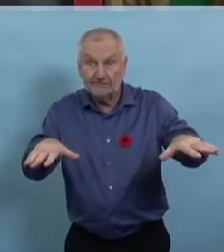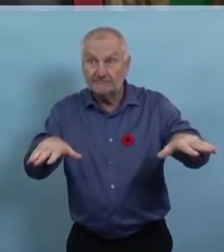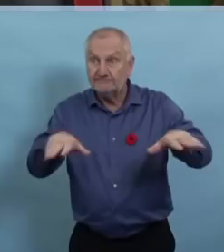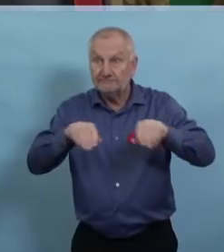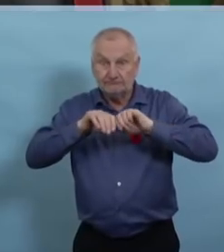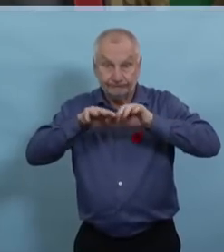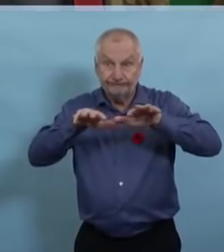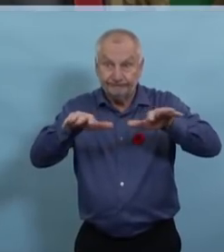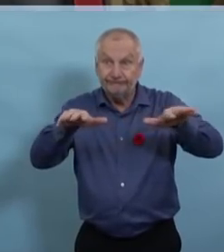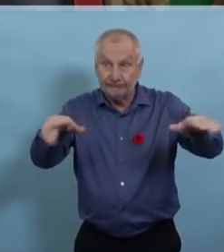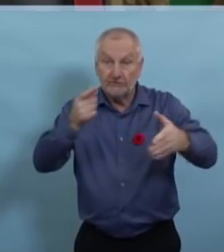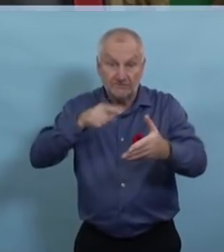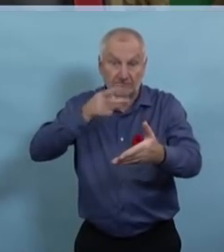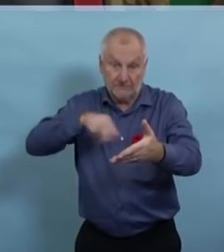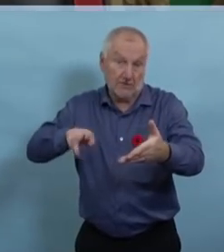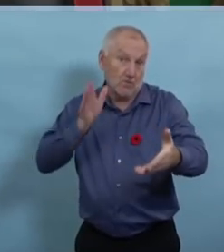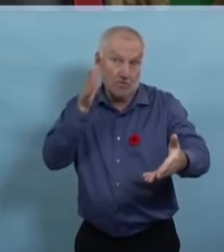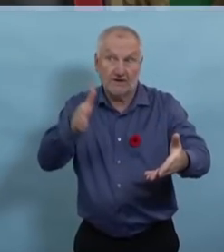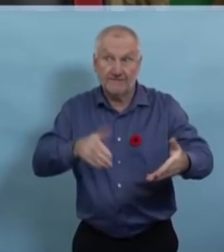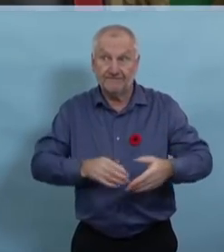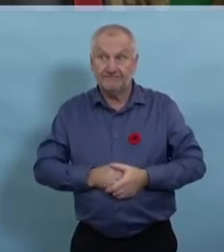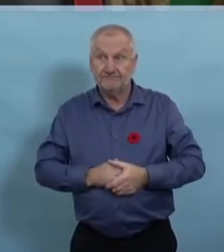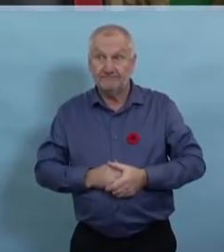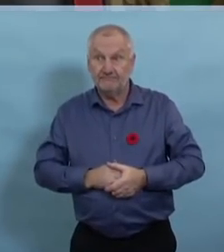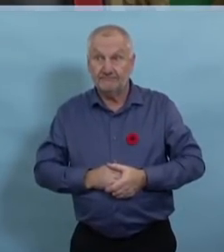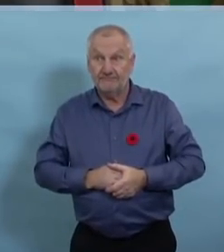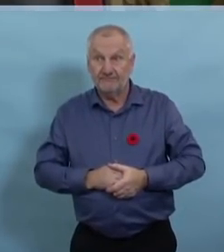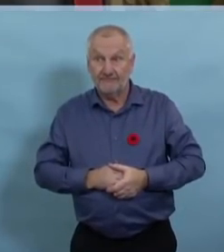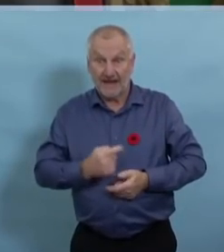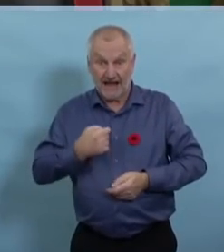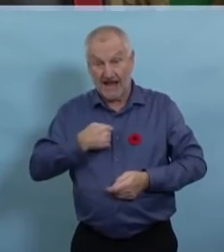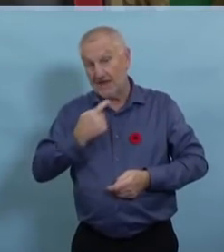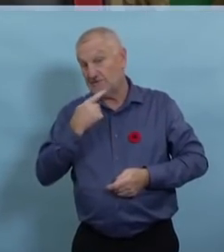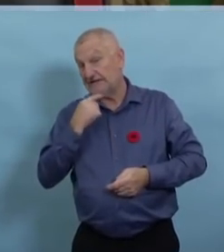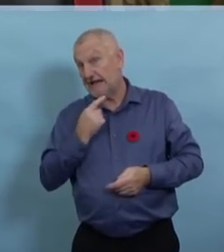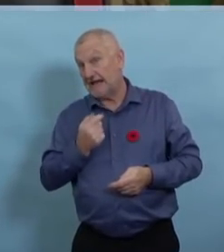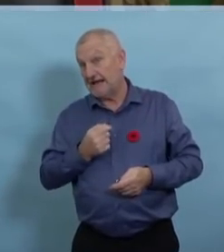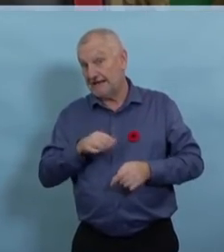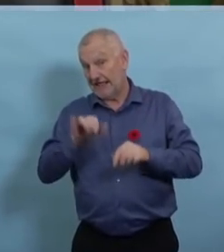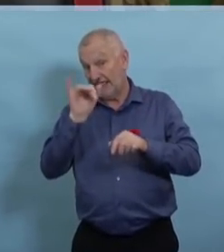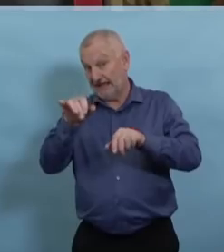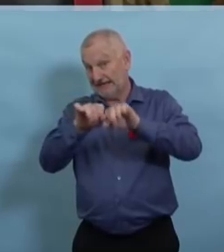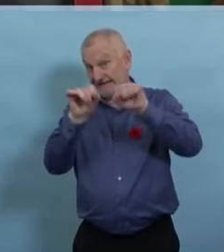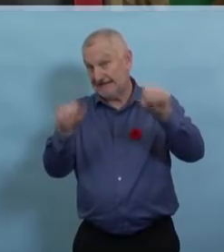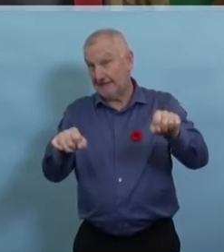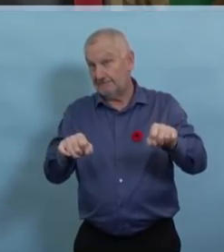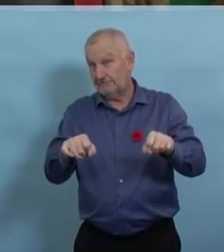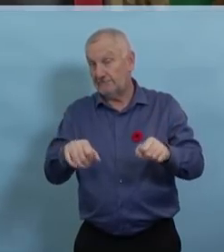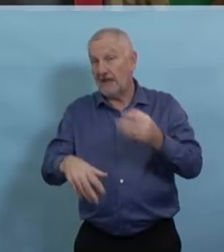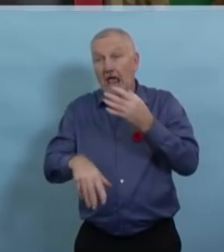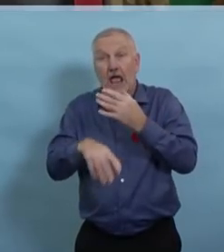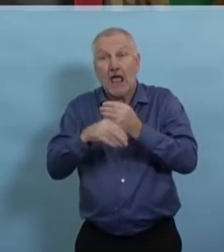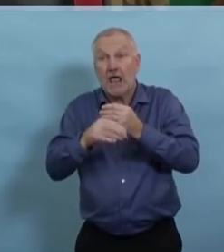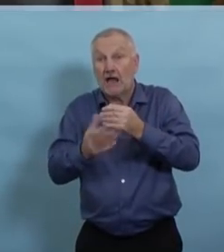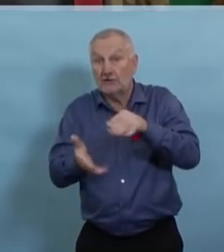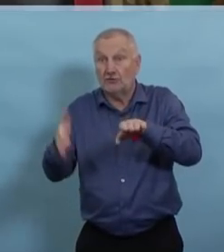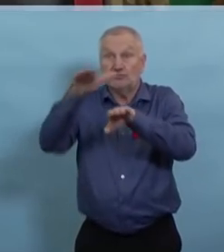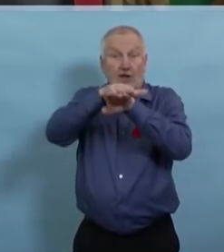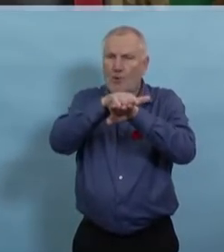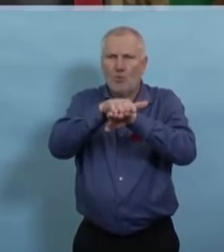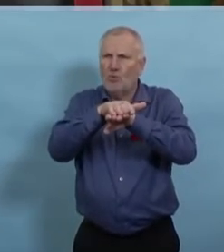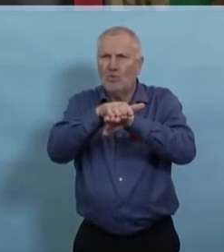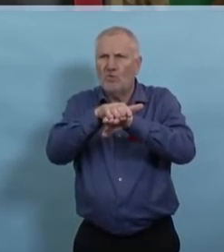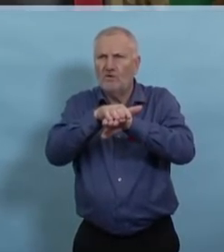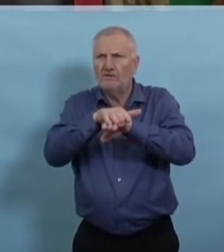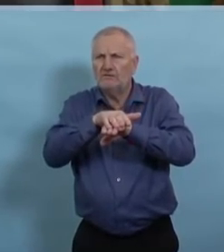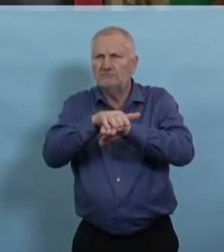I wouldn't say it's necessarily that it's something that we're putting on top of the system, but rather trying to leverage all of the great work that's